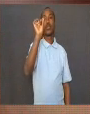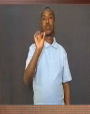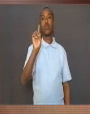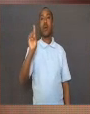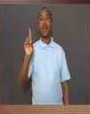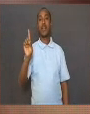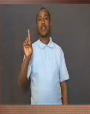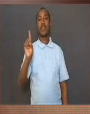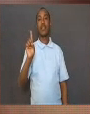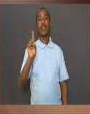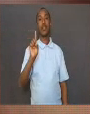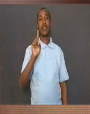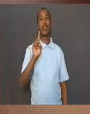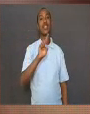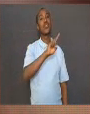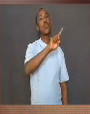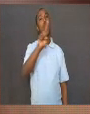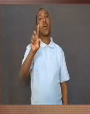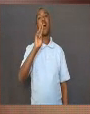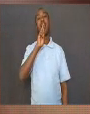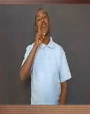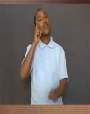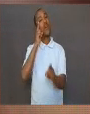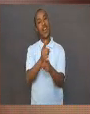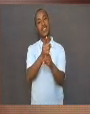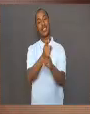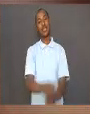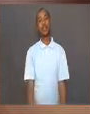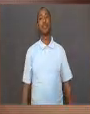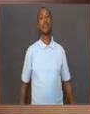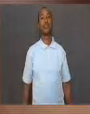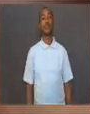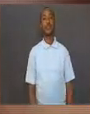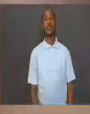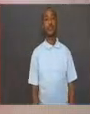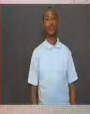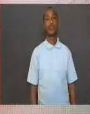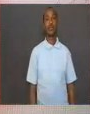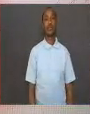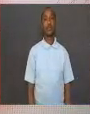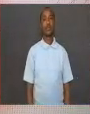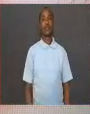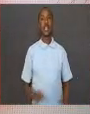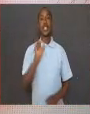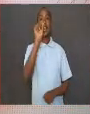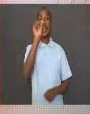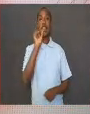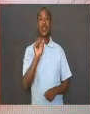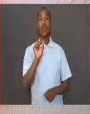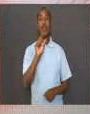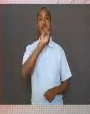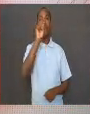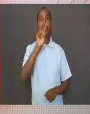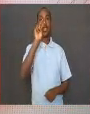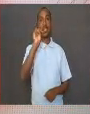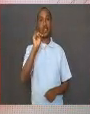to 1, then you are correct. The ratio of